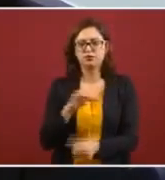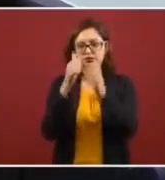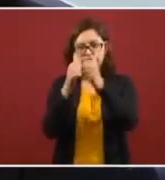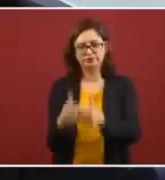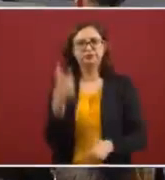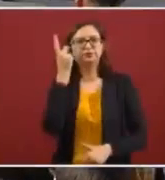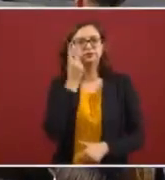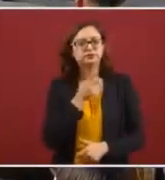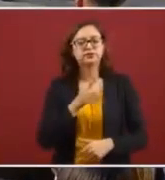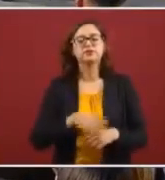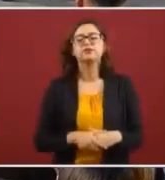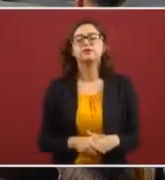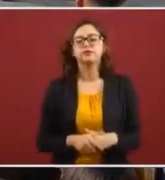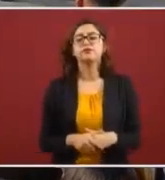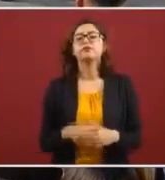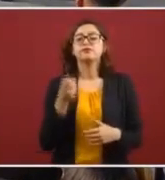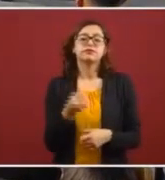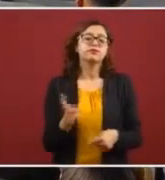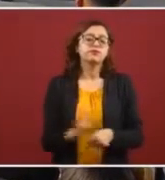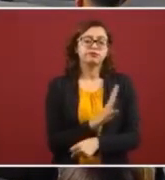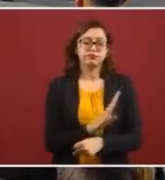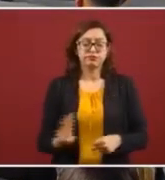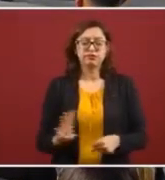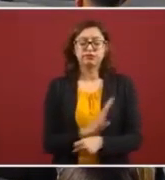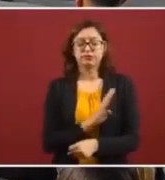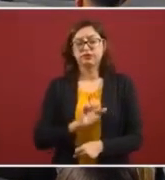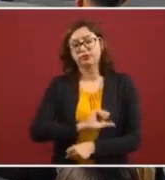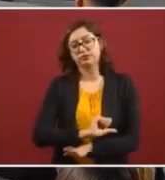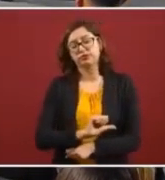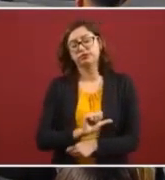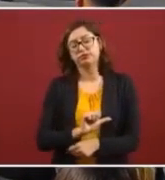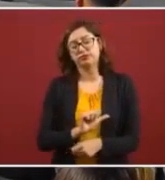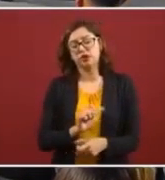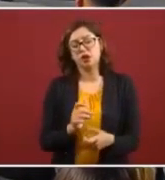that are visiting, moving to different areas.